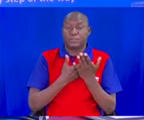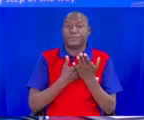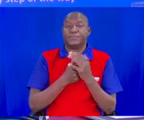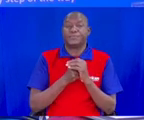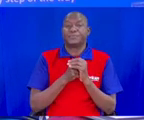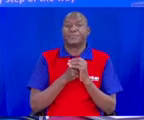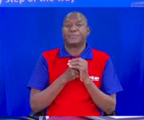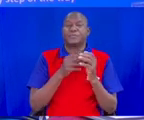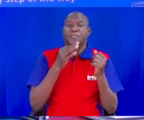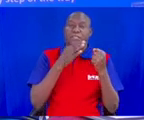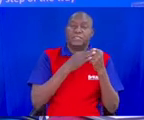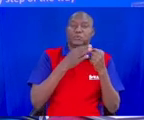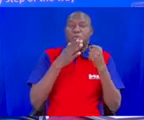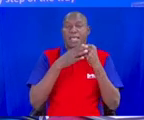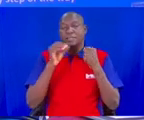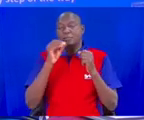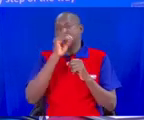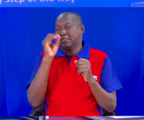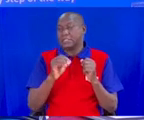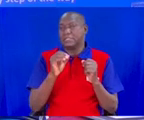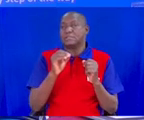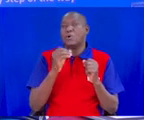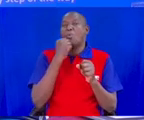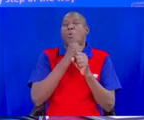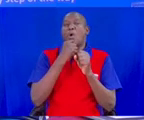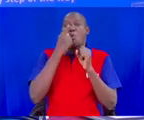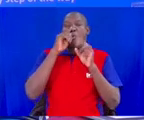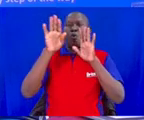to 90% of our staff are now working from home, which